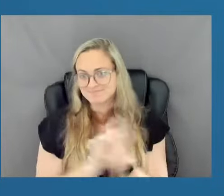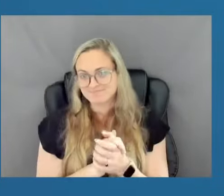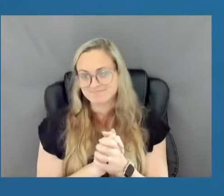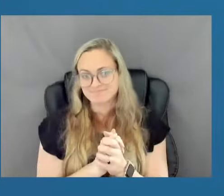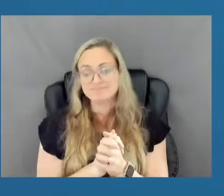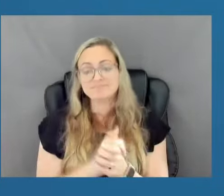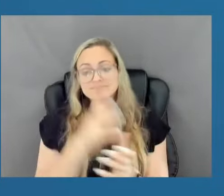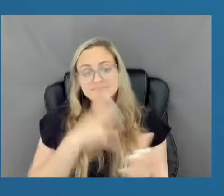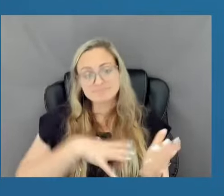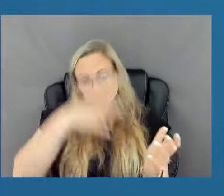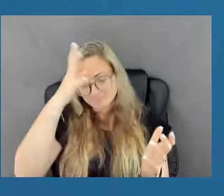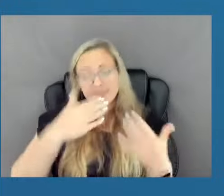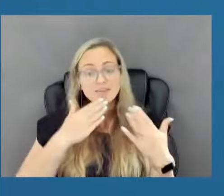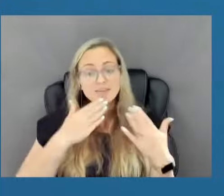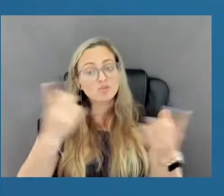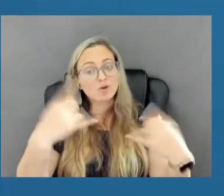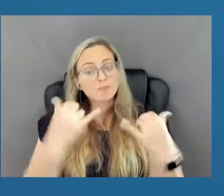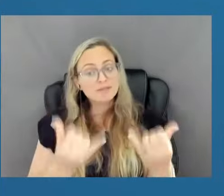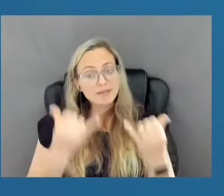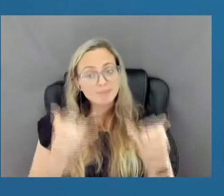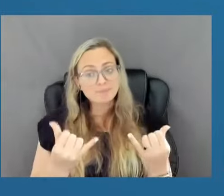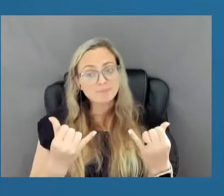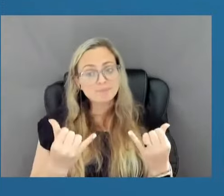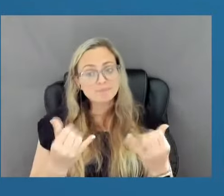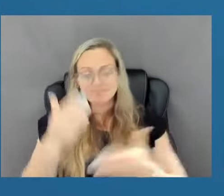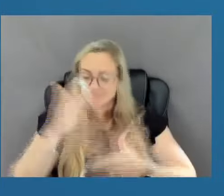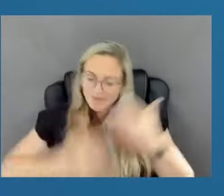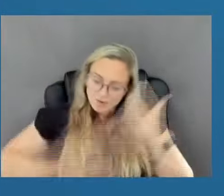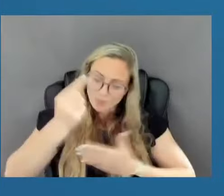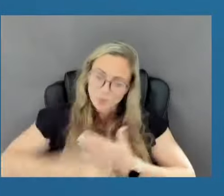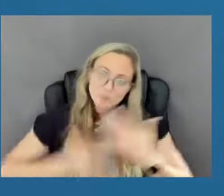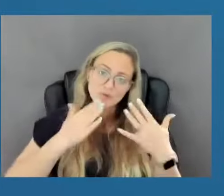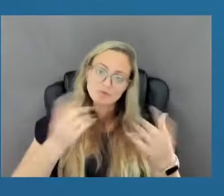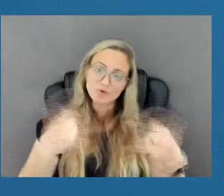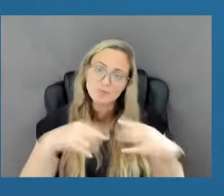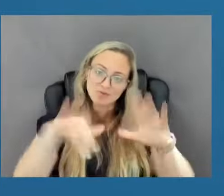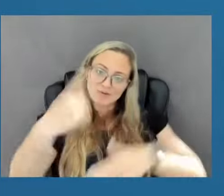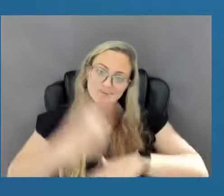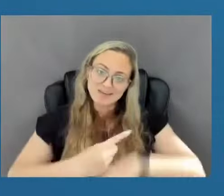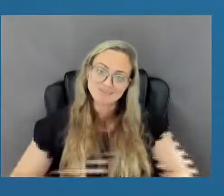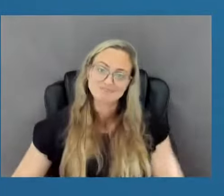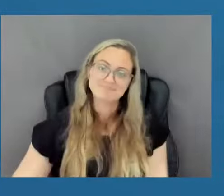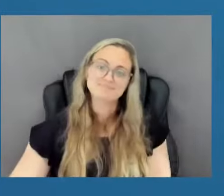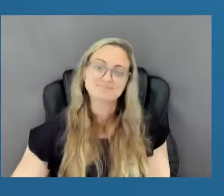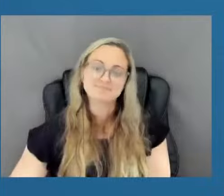Ladies and gentlemen, we thank you for coming today. That's the end of the program. Thank you for coming and have a great day, folks.